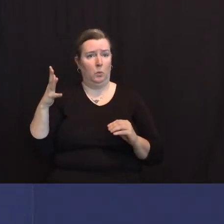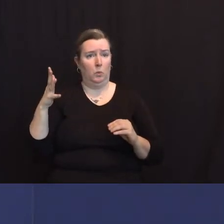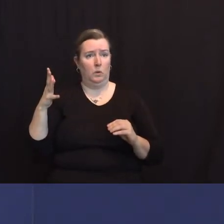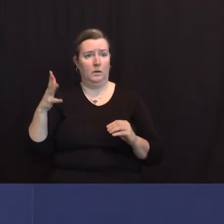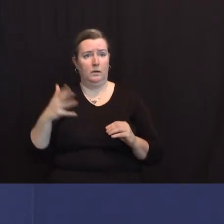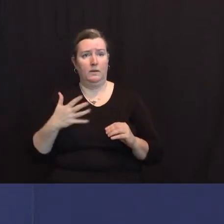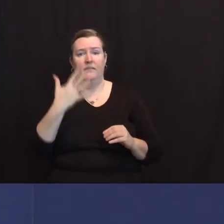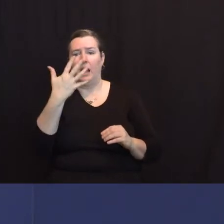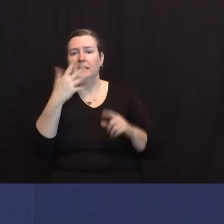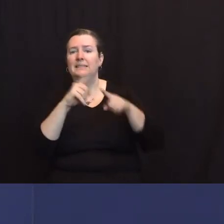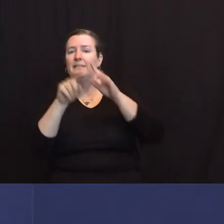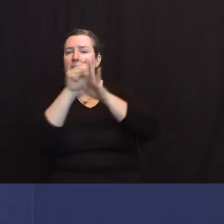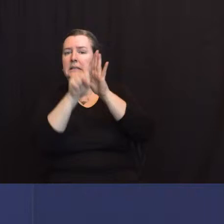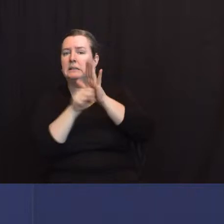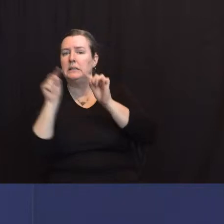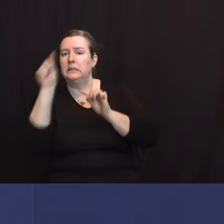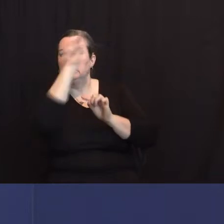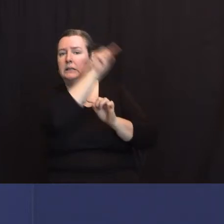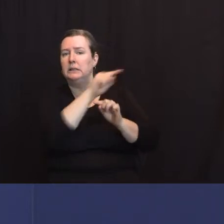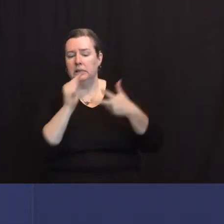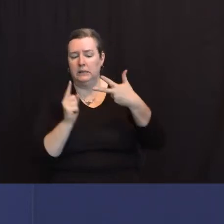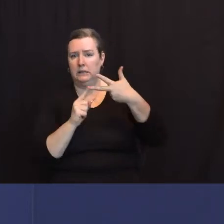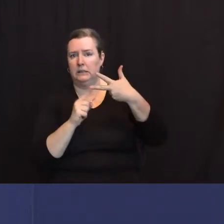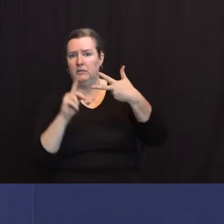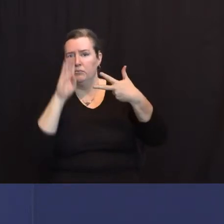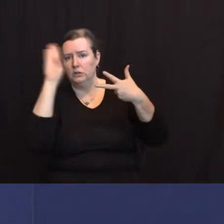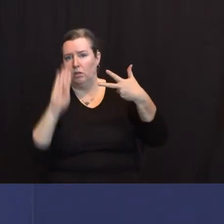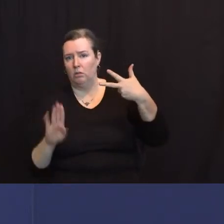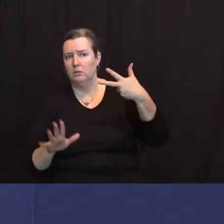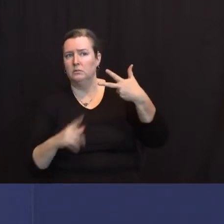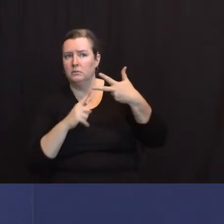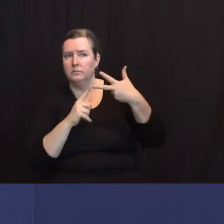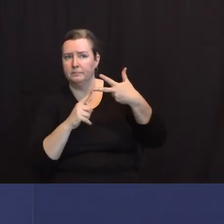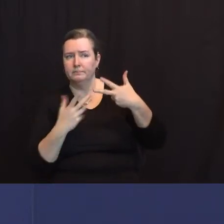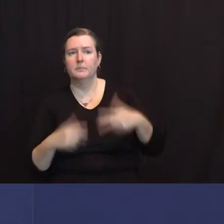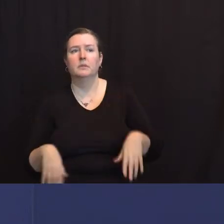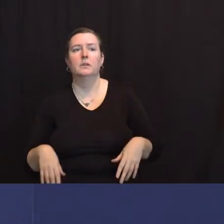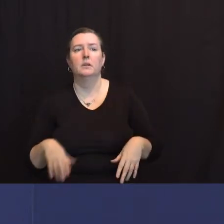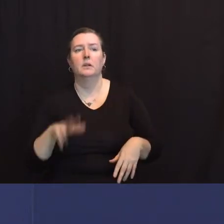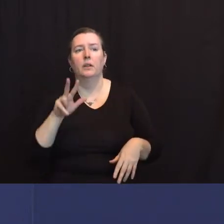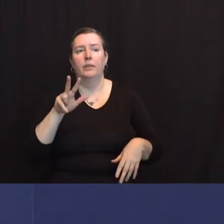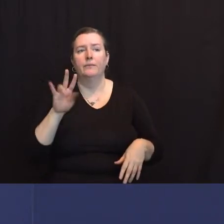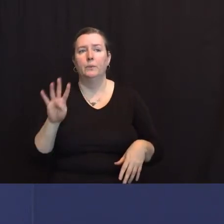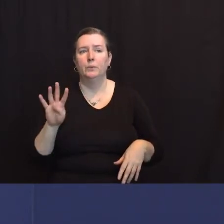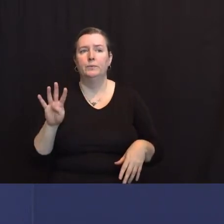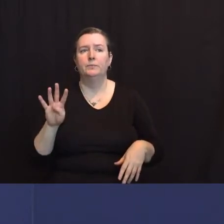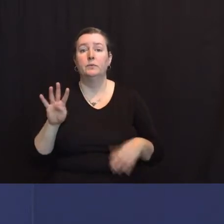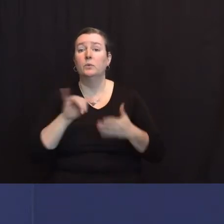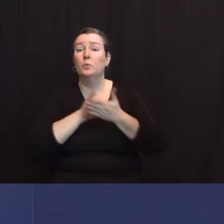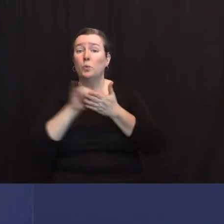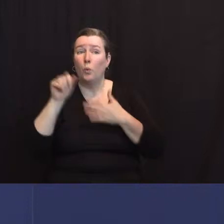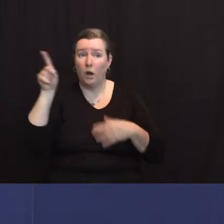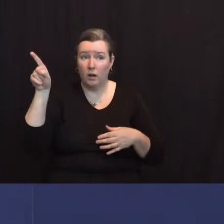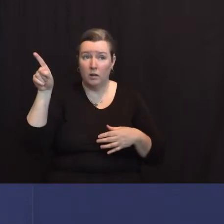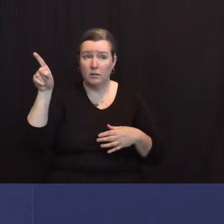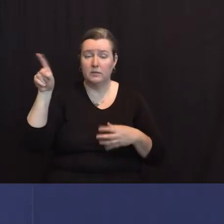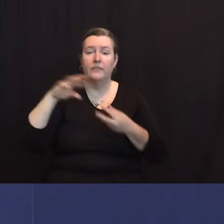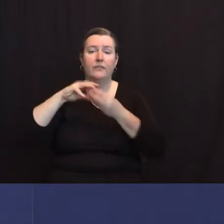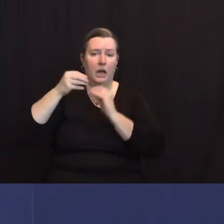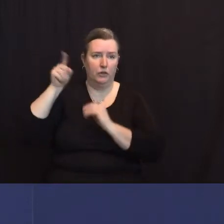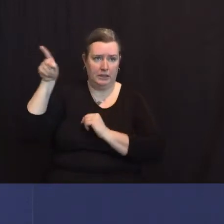territories. And lastly, we are reporting 34 of the New York strain. Most of these are concentrated